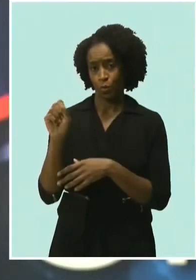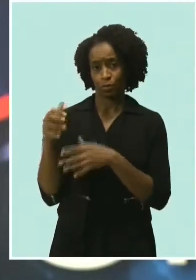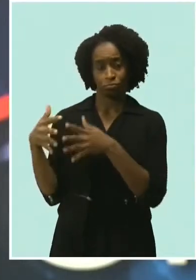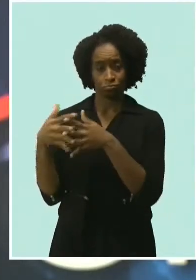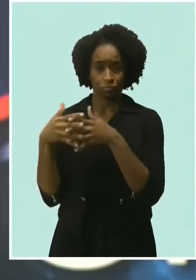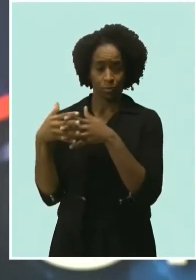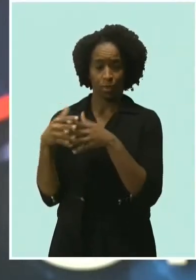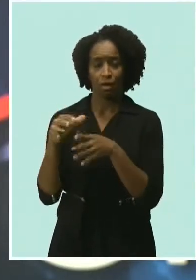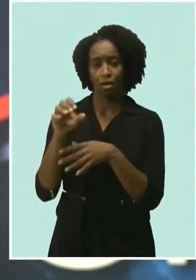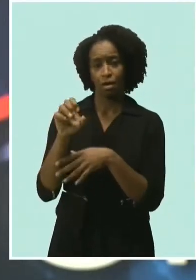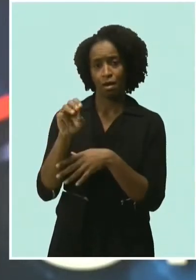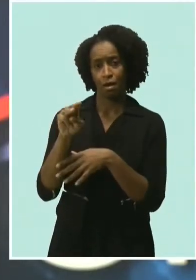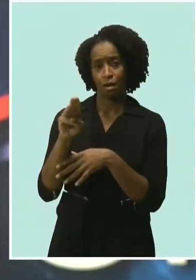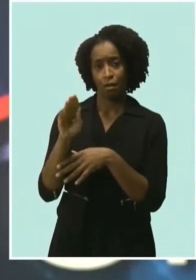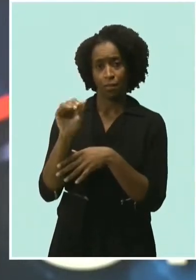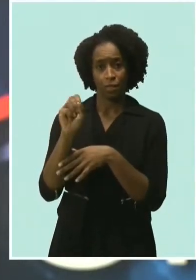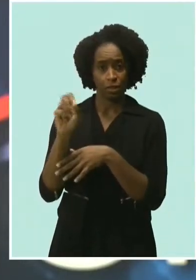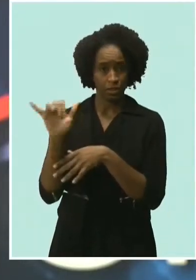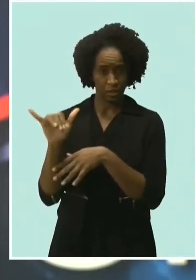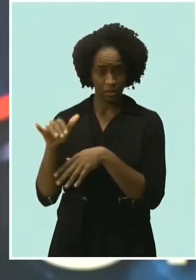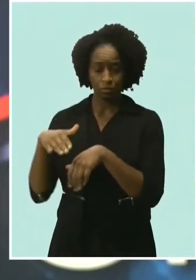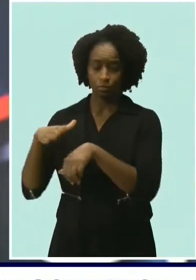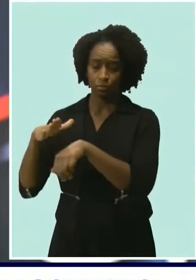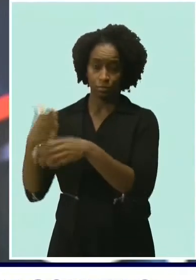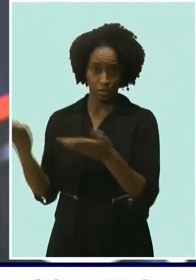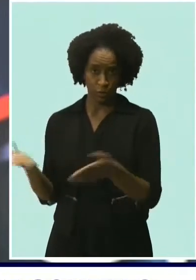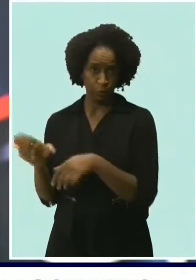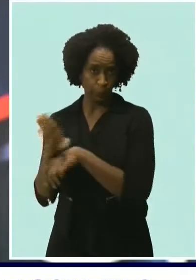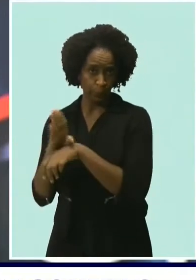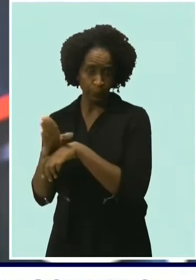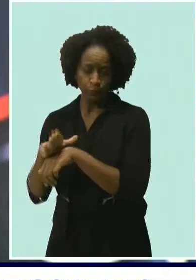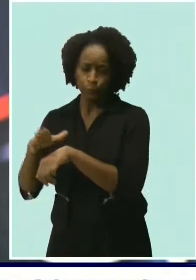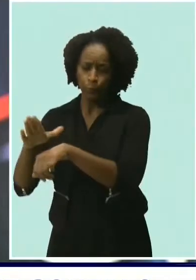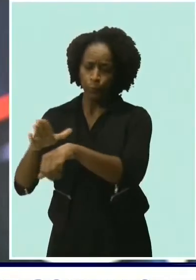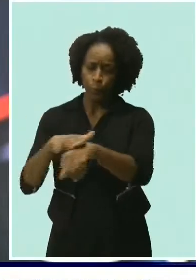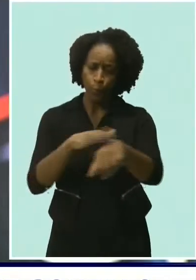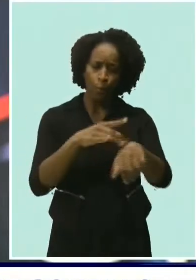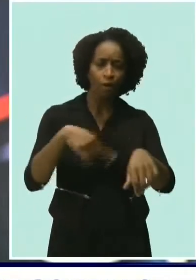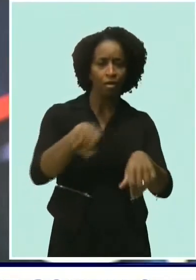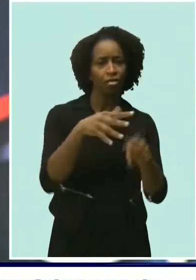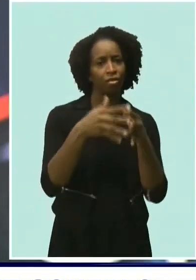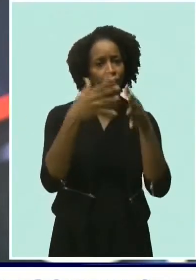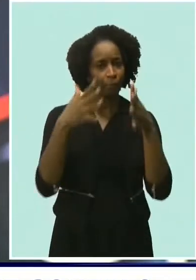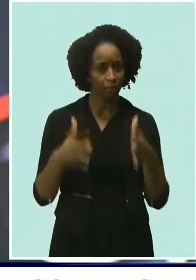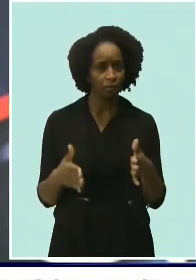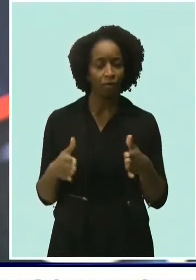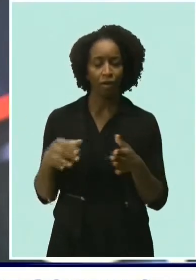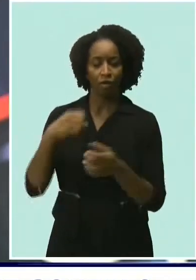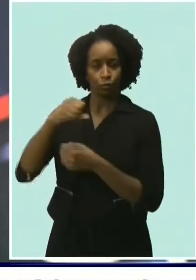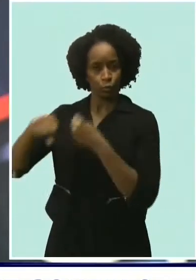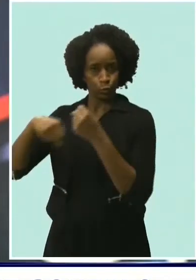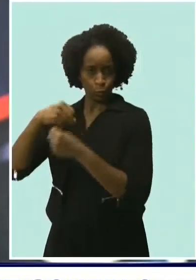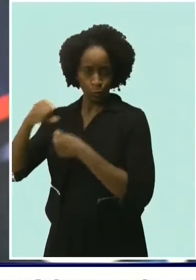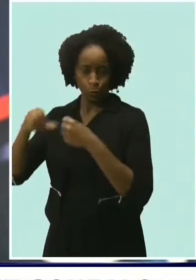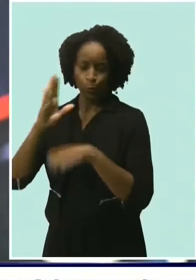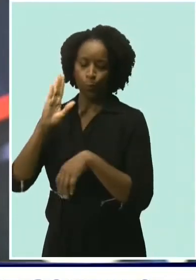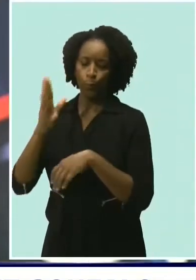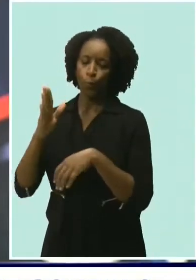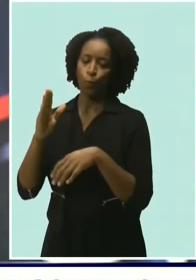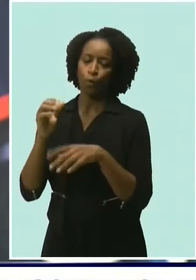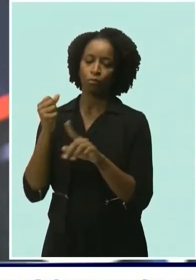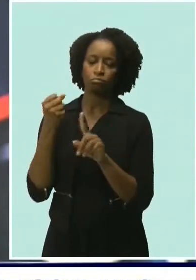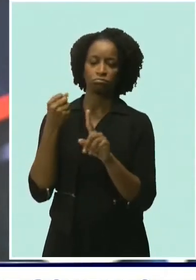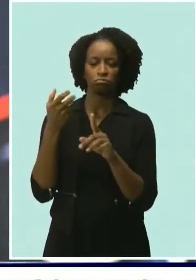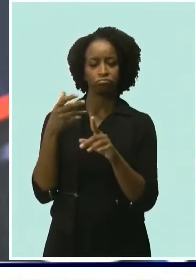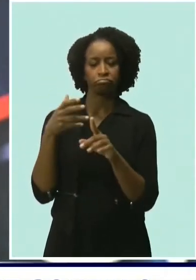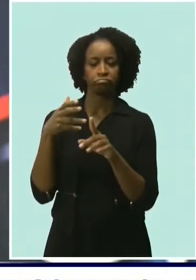message alerting Americans that Gonzalo formed and is headed towards the Eastern Caribbean. It has advised its citizens to